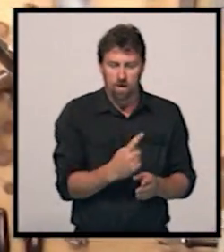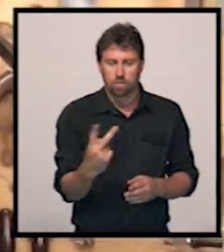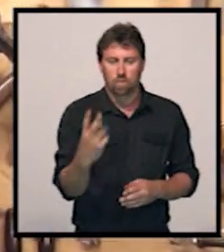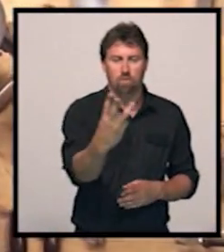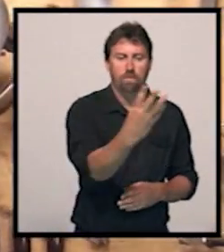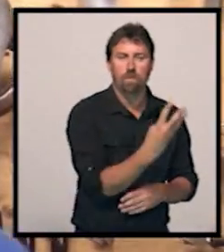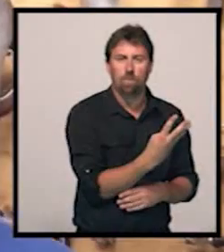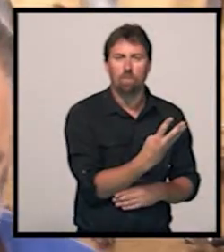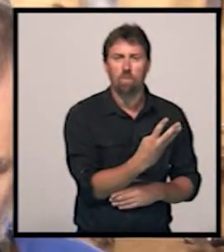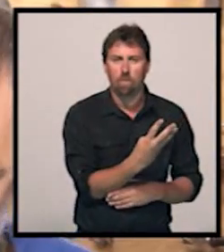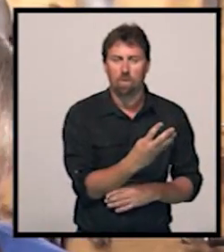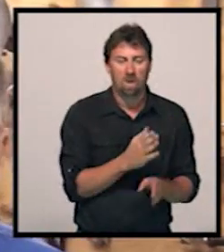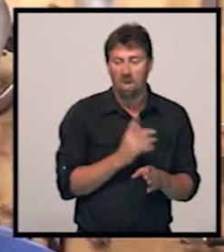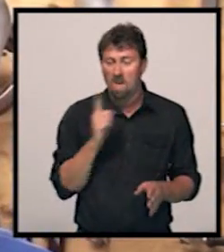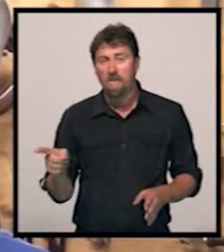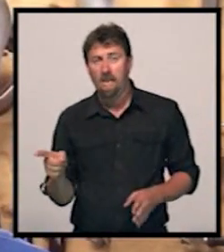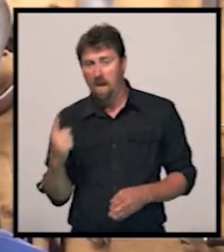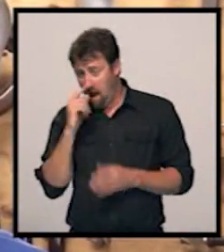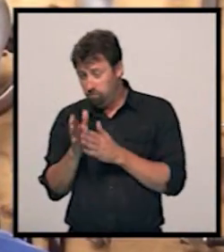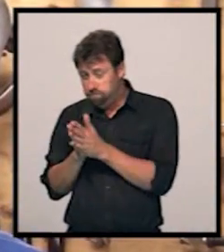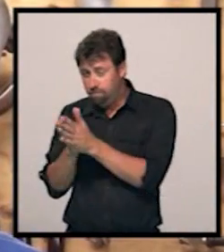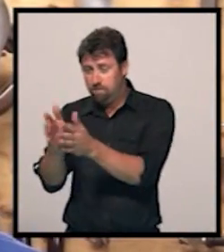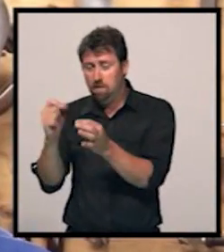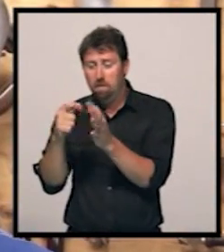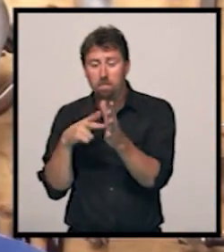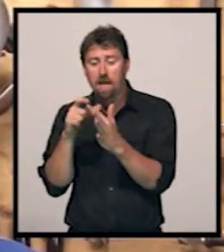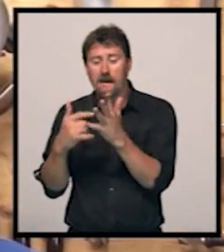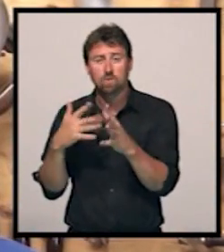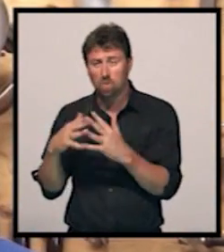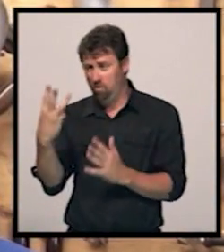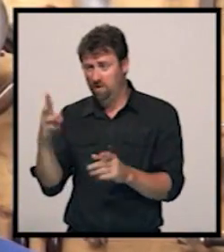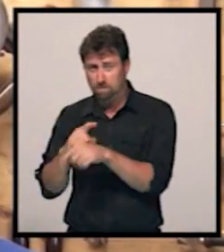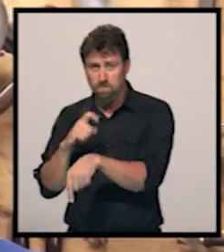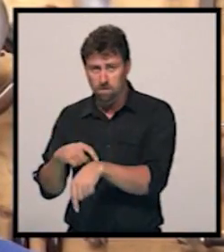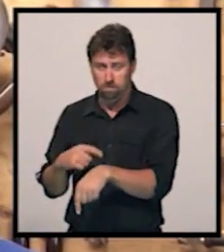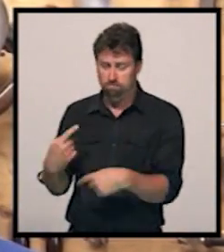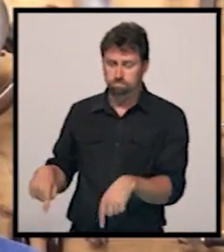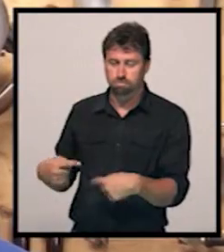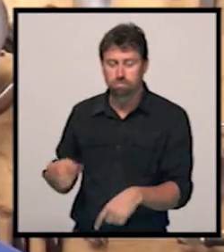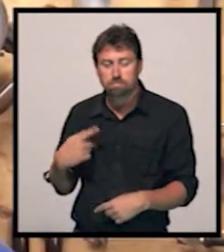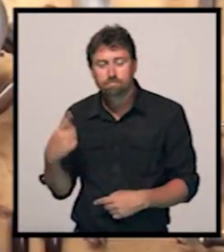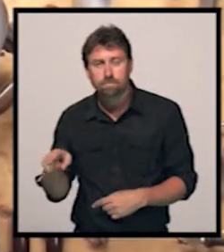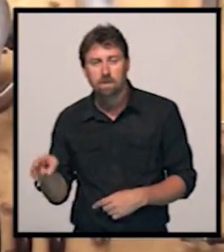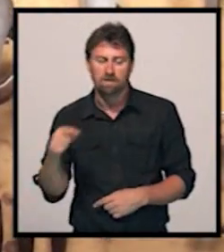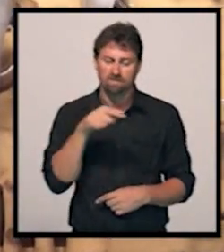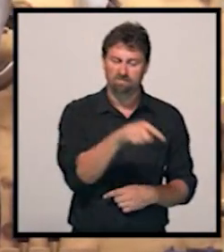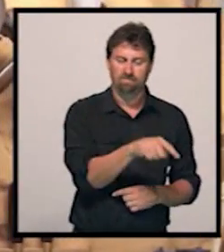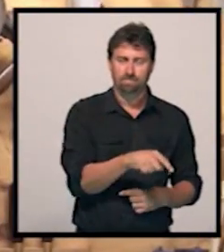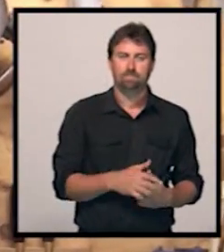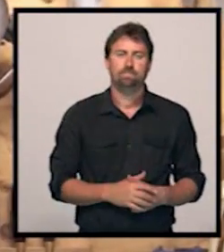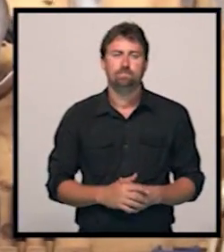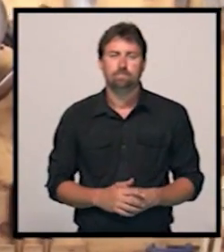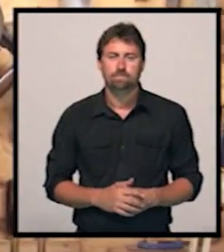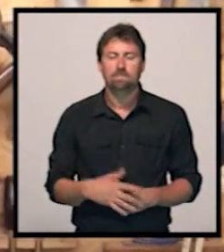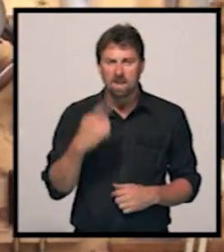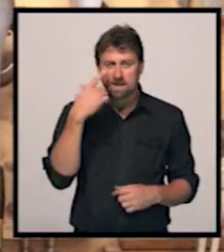margin of error is greatly reduced. I'll just show you how to flatten these edges, because you can see I've got